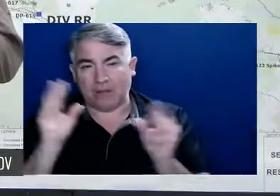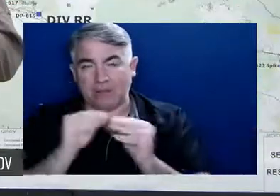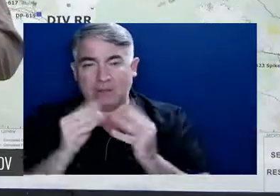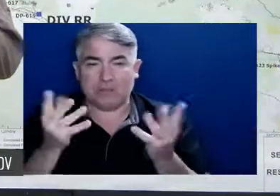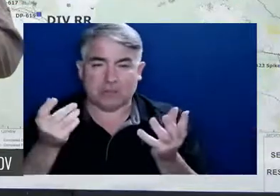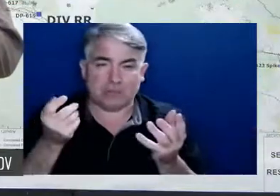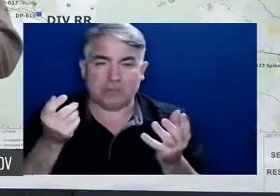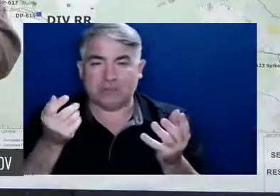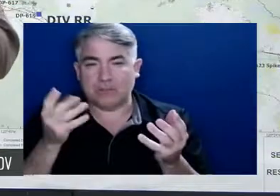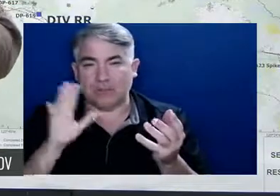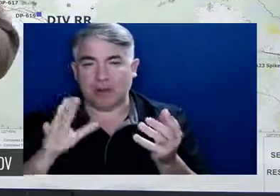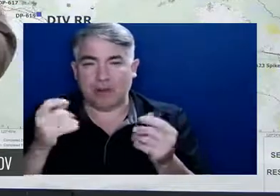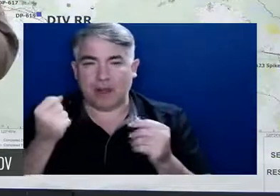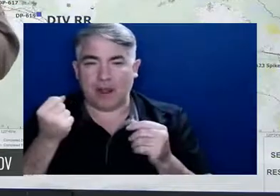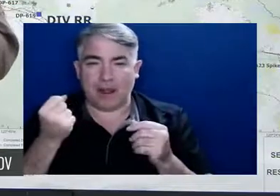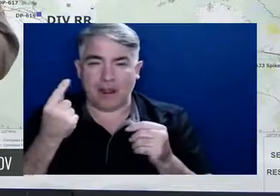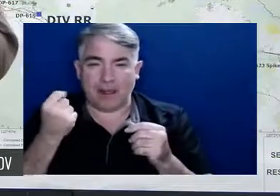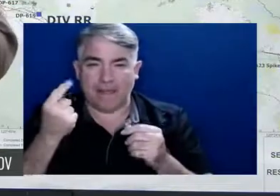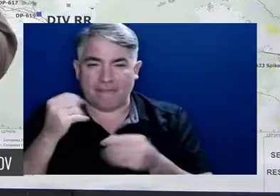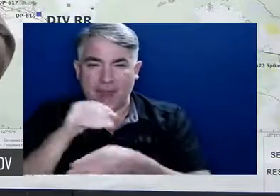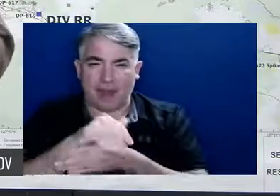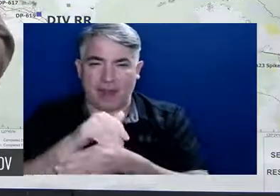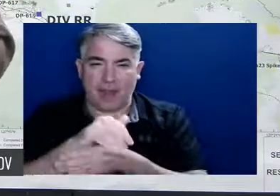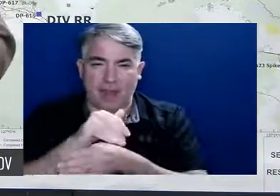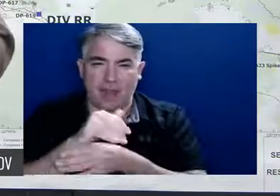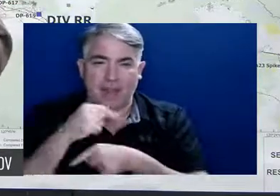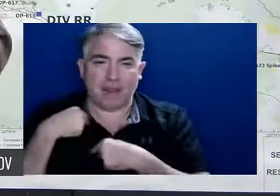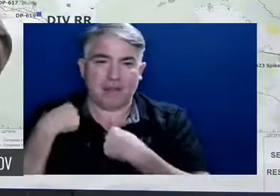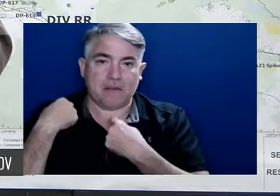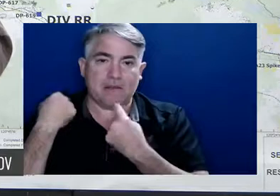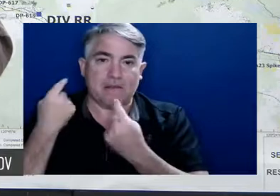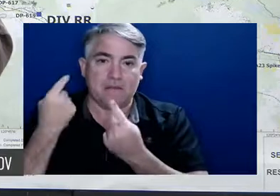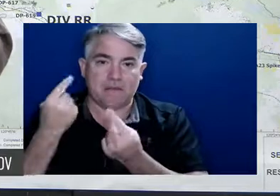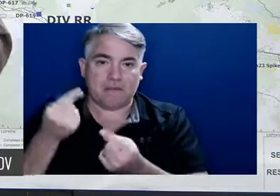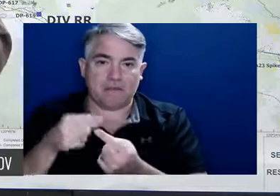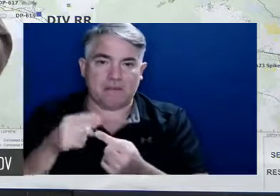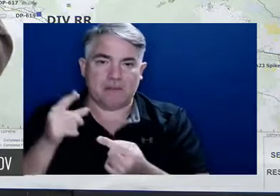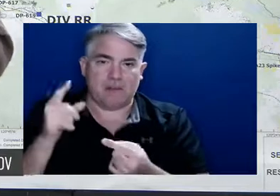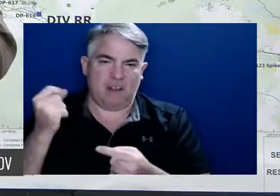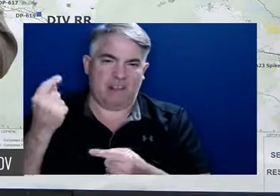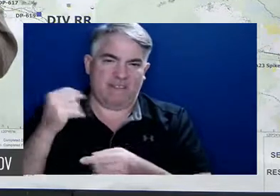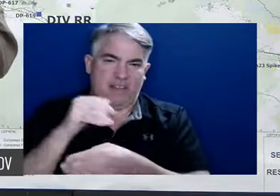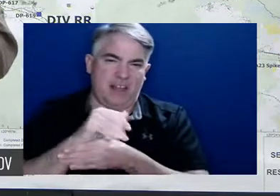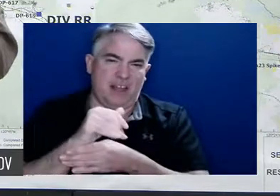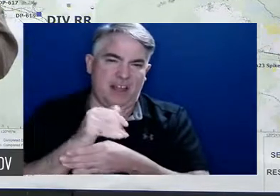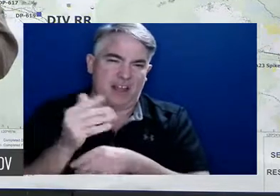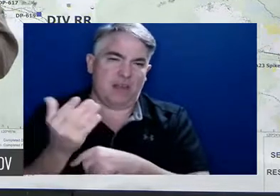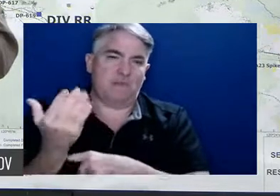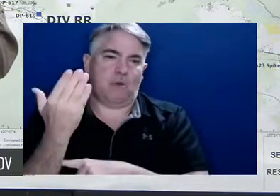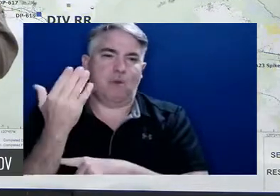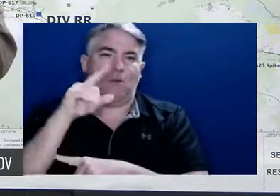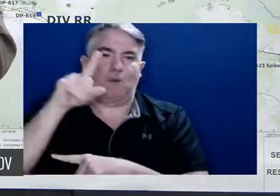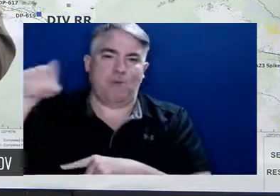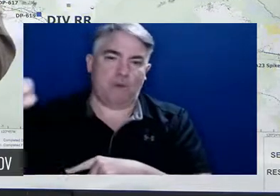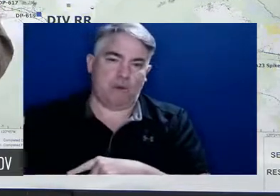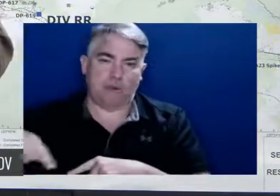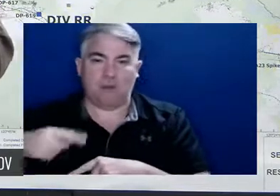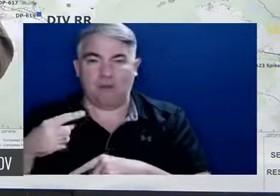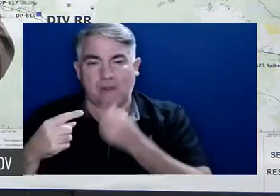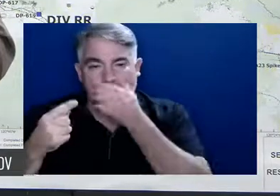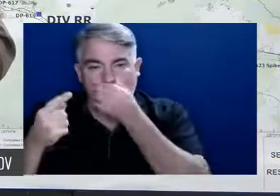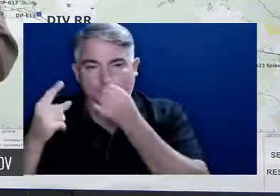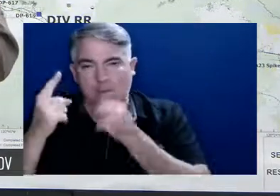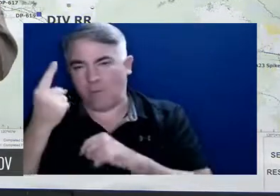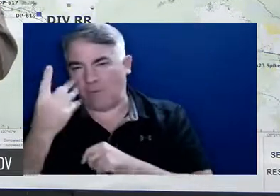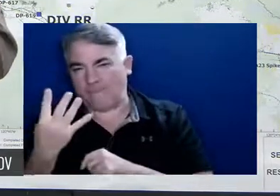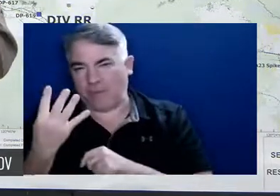this morning. And through it all, we got anywhere from around a quarter of an inch of rain on the East Zone to just over